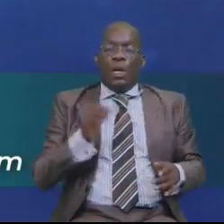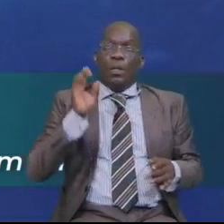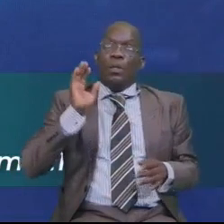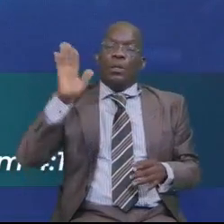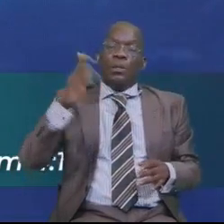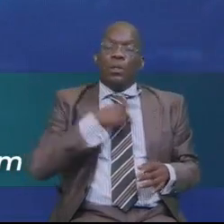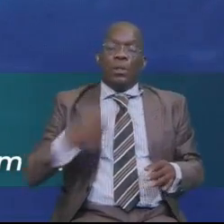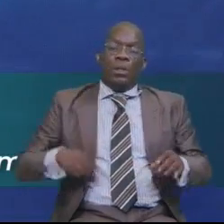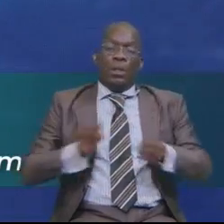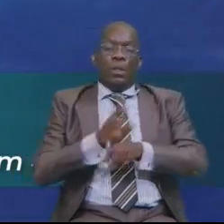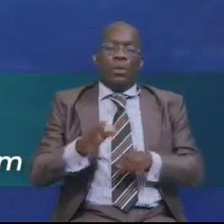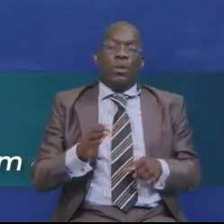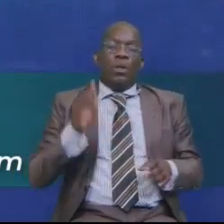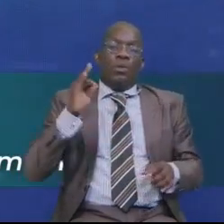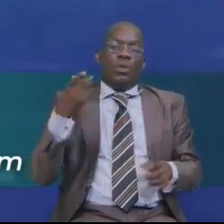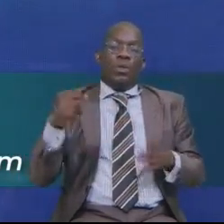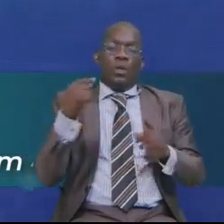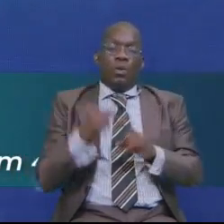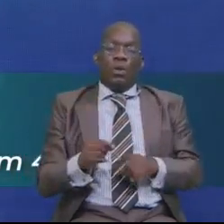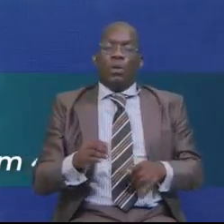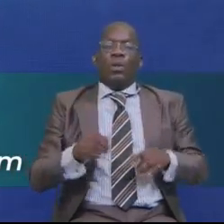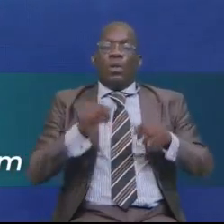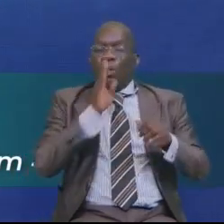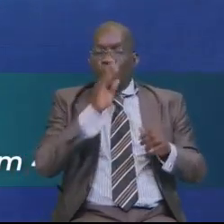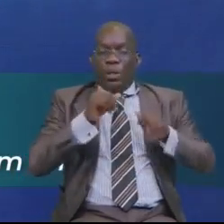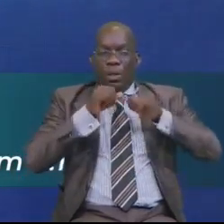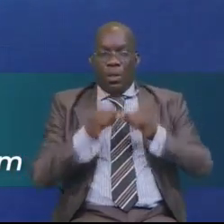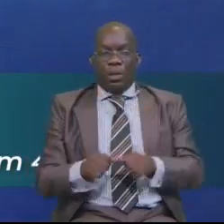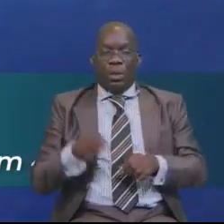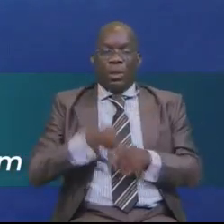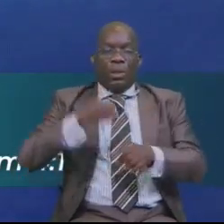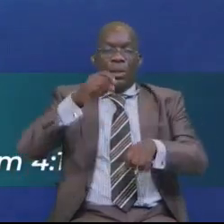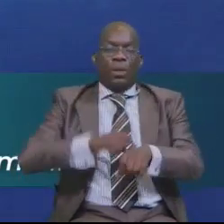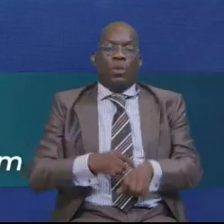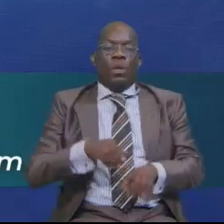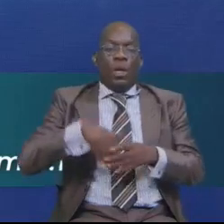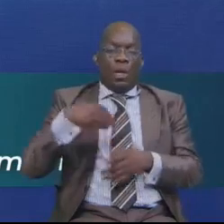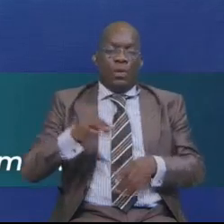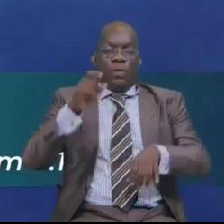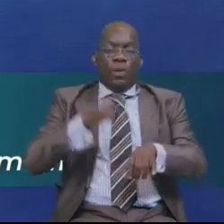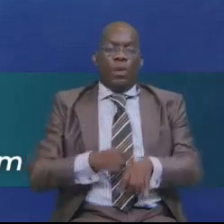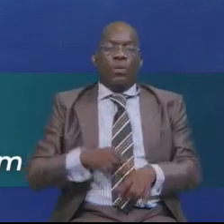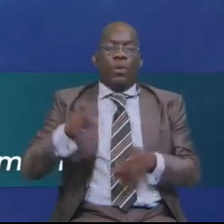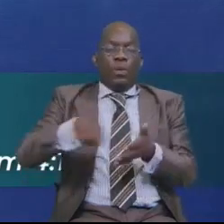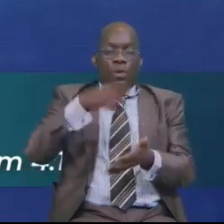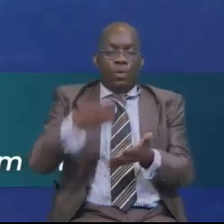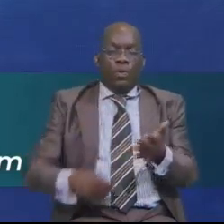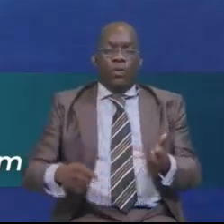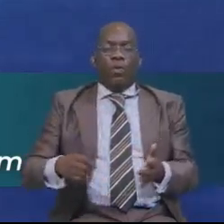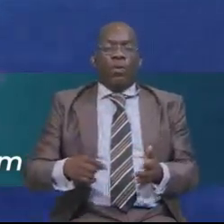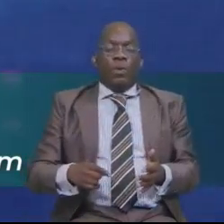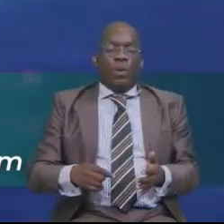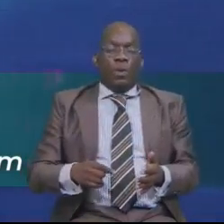word. Be instant in season, out of season. Reprove, rebuke, exhort with all